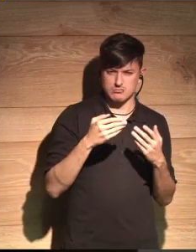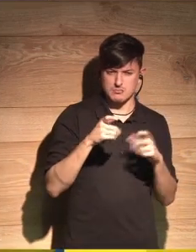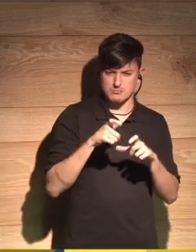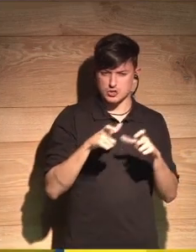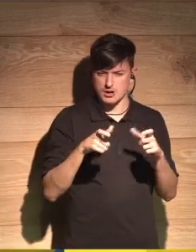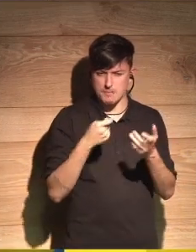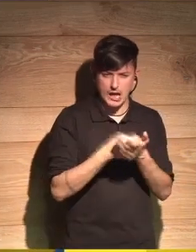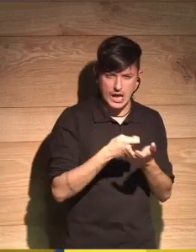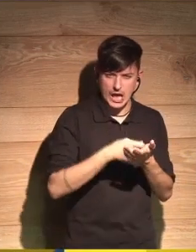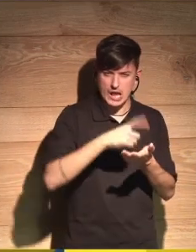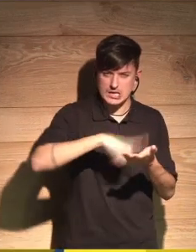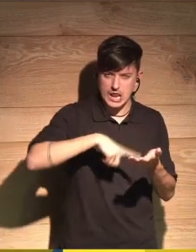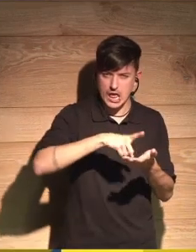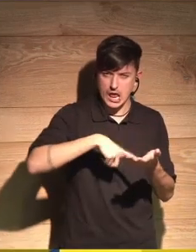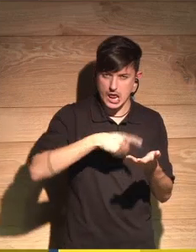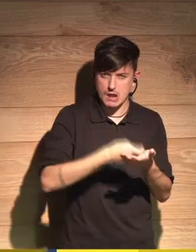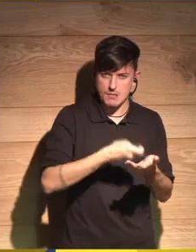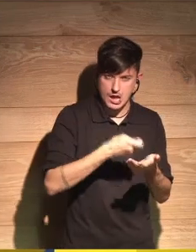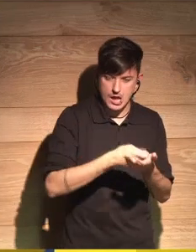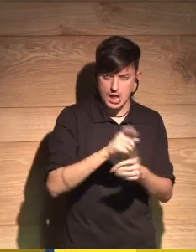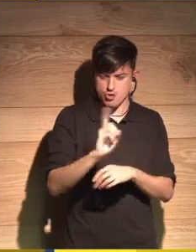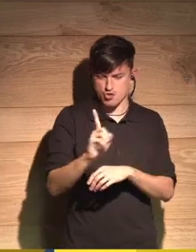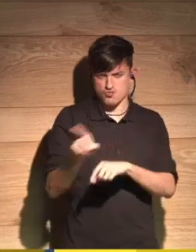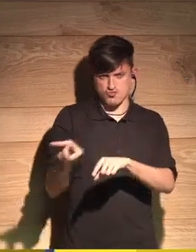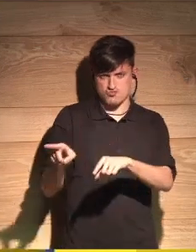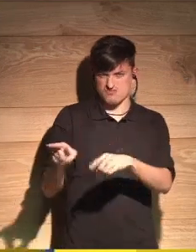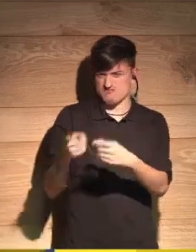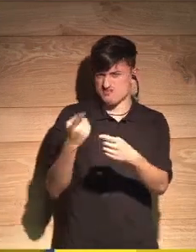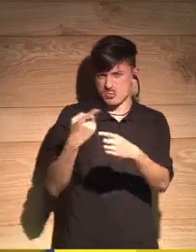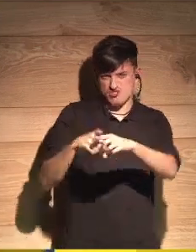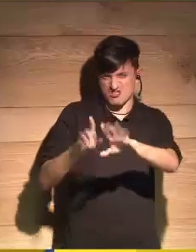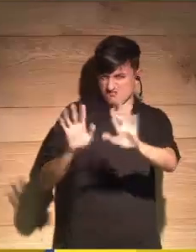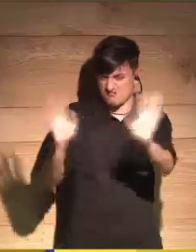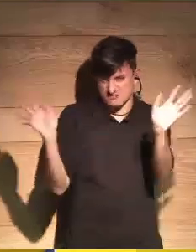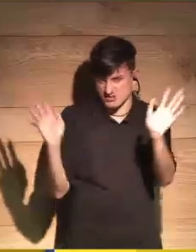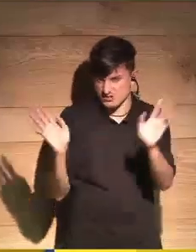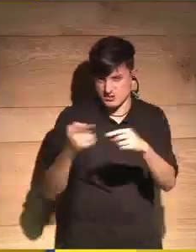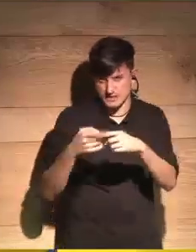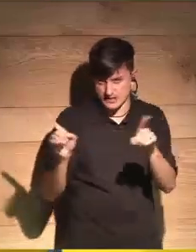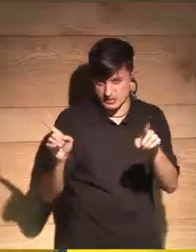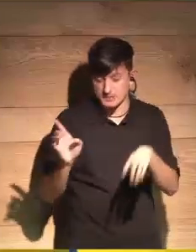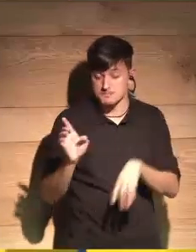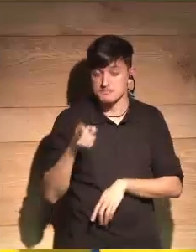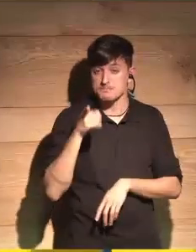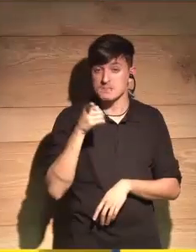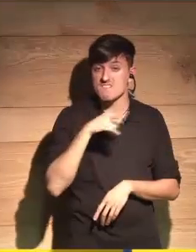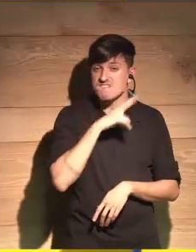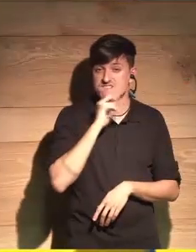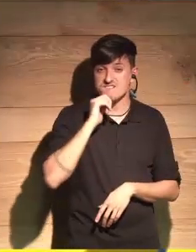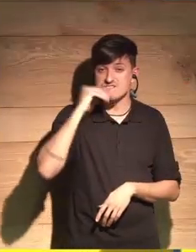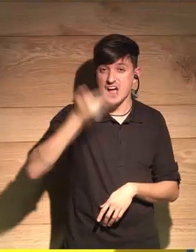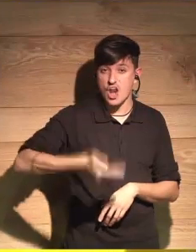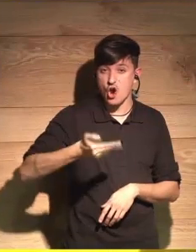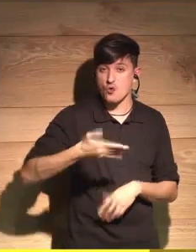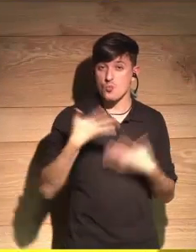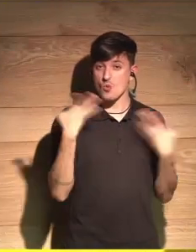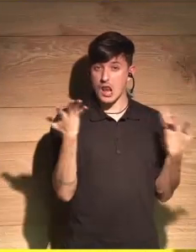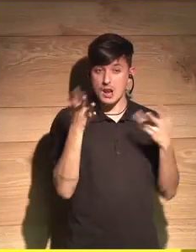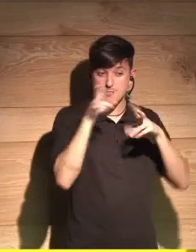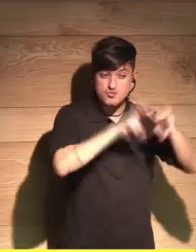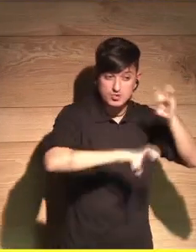is not the fact that it's composed by many houses where people pay their rent. Yeah, well, that counts as well,